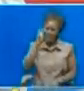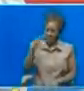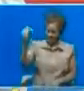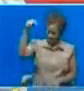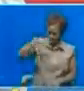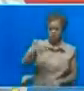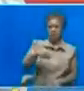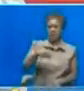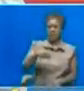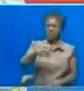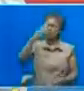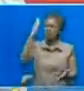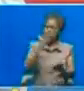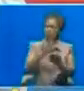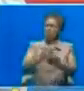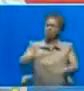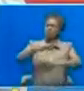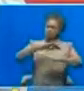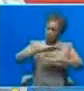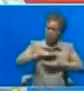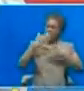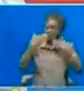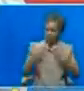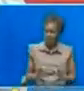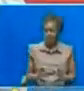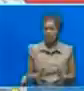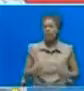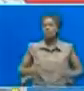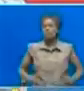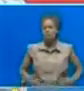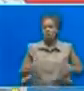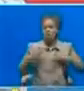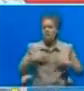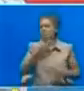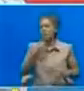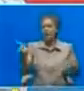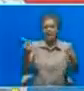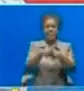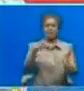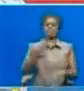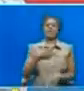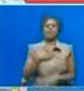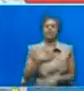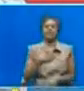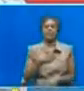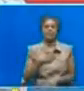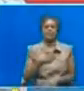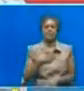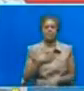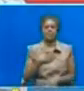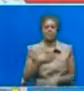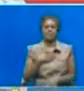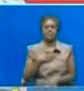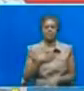and we were satisfied, owing to the various body structures and marks on the body